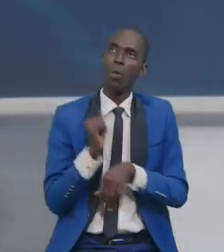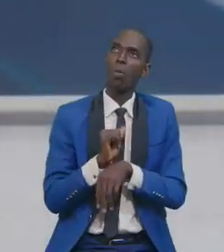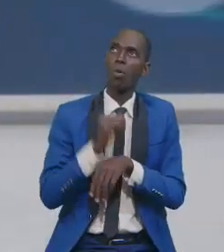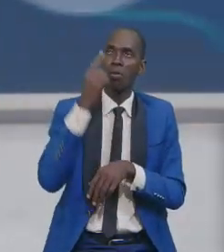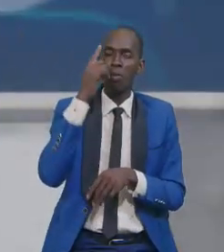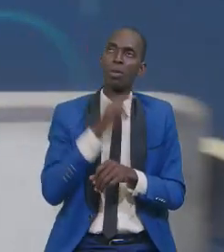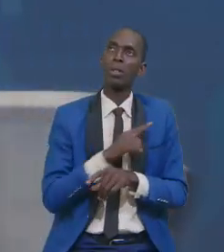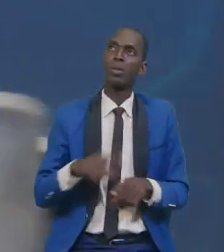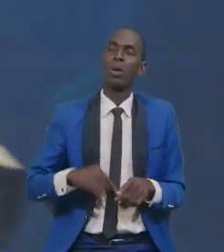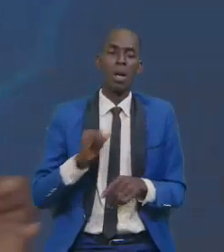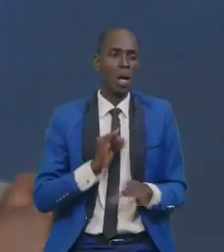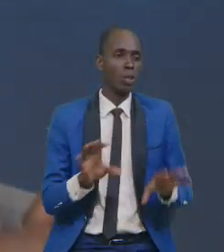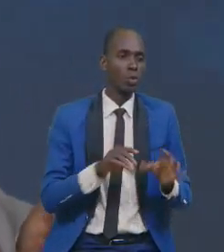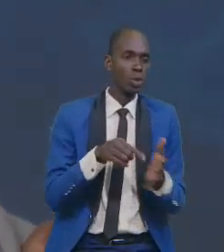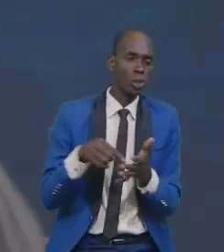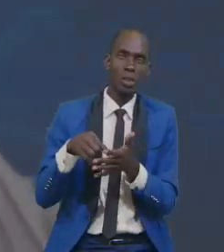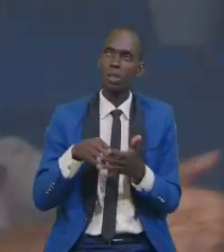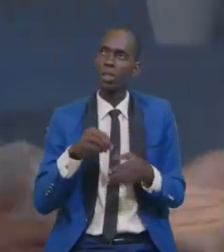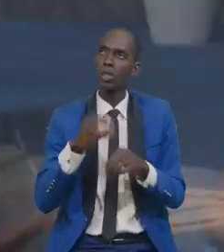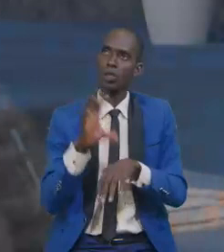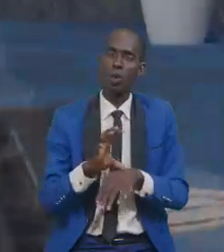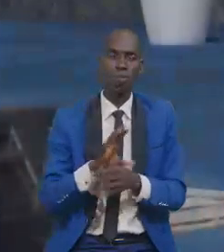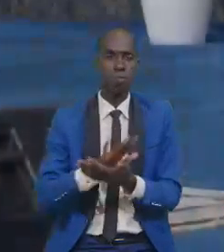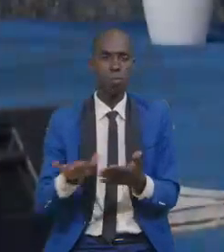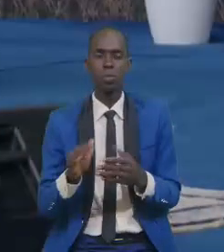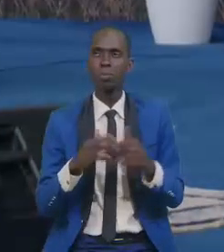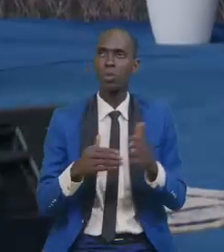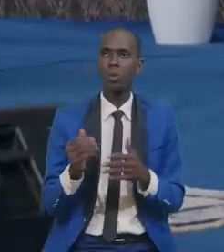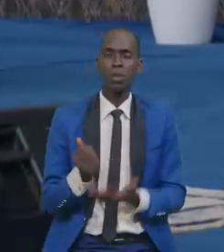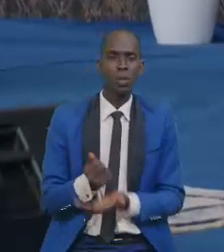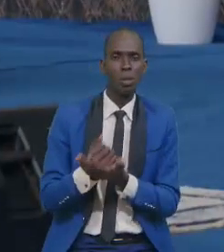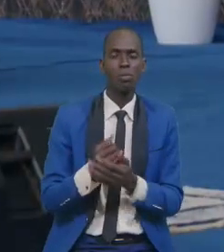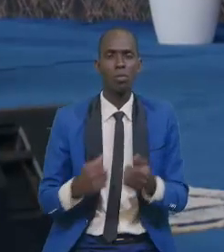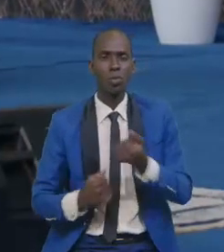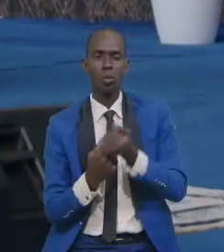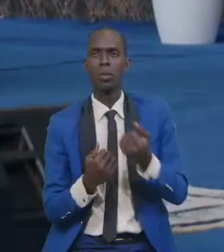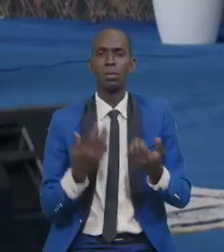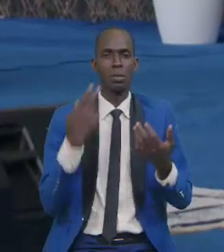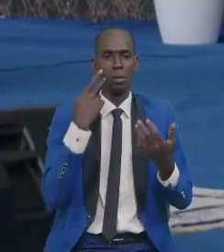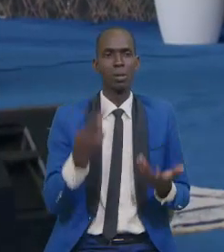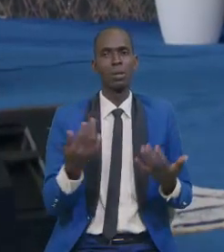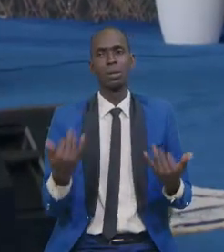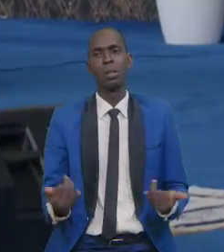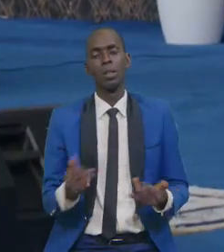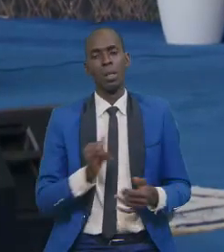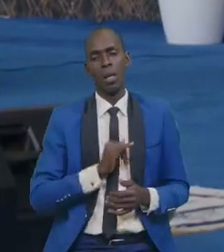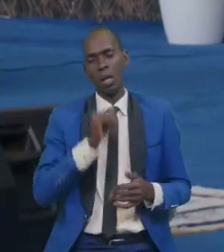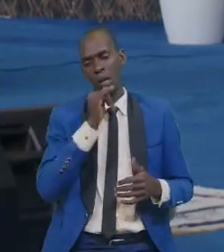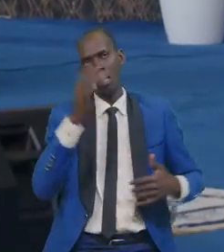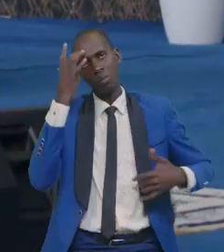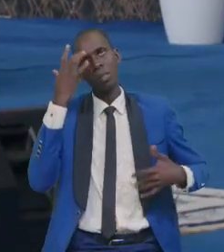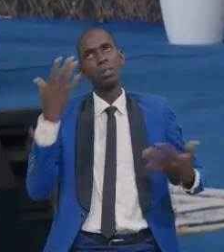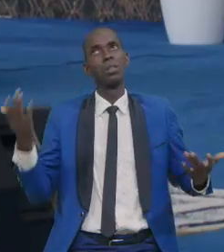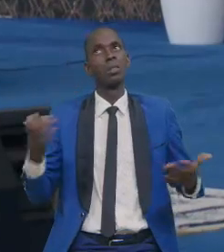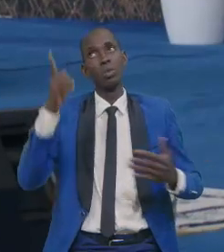do this. I run up, I run down, and you know, I'm sick now. We don't get healed by